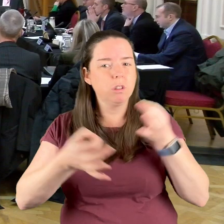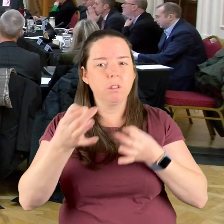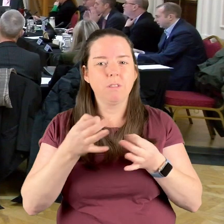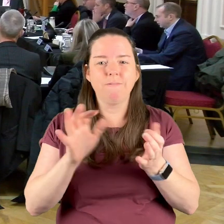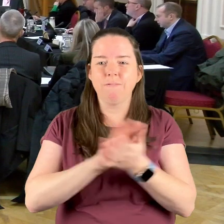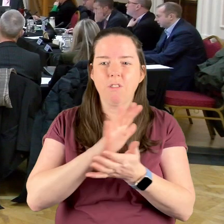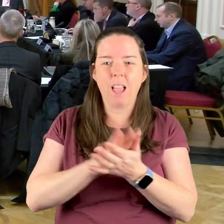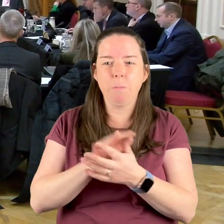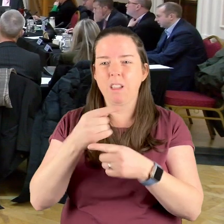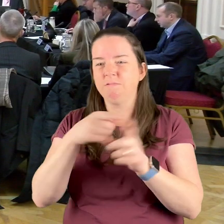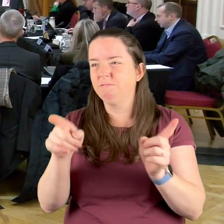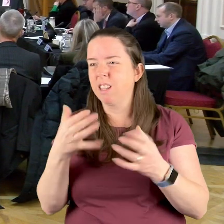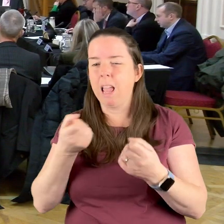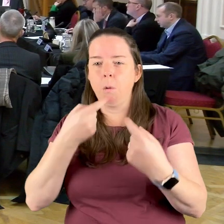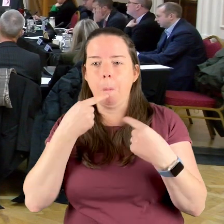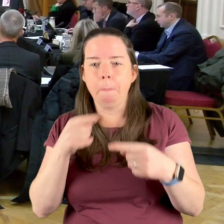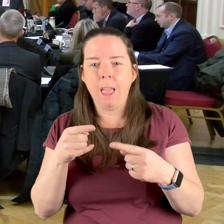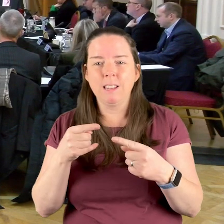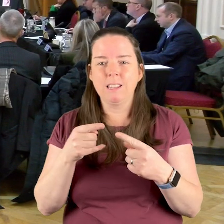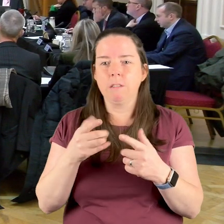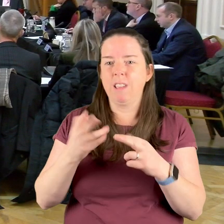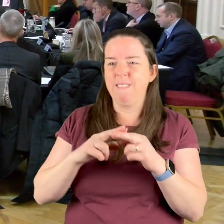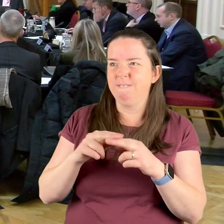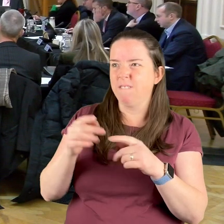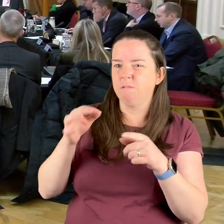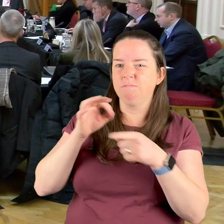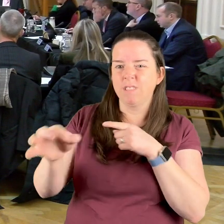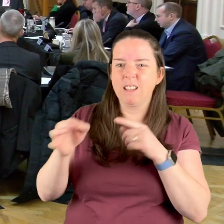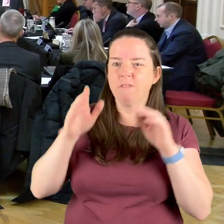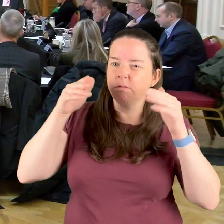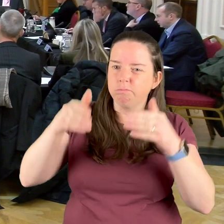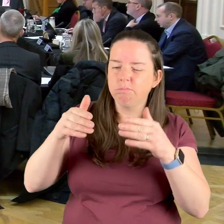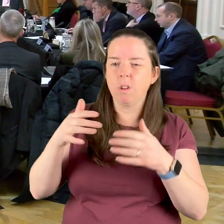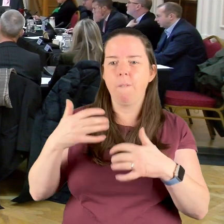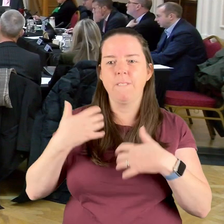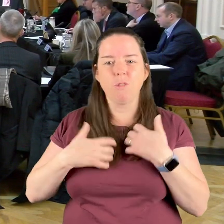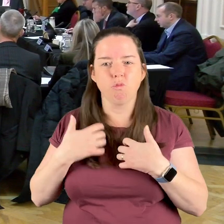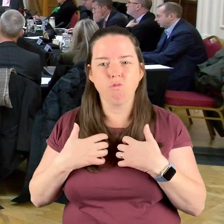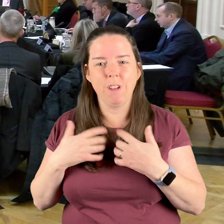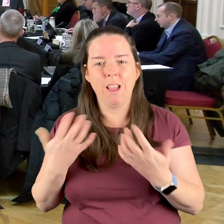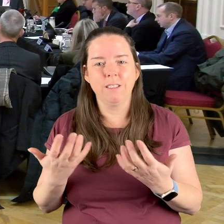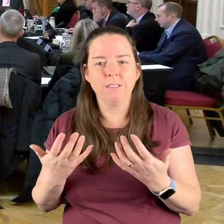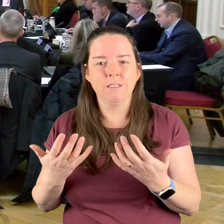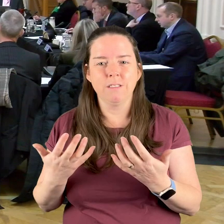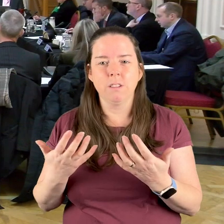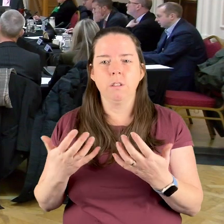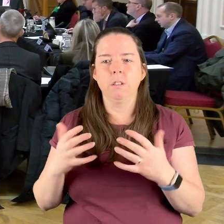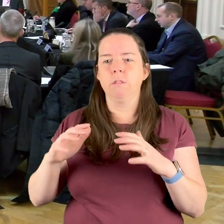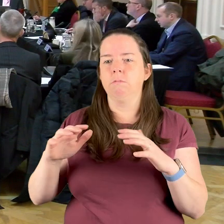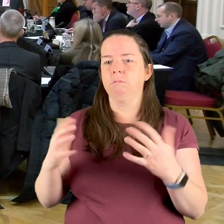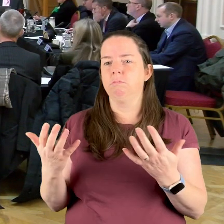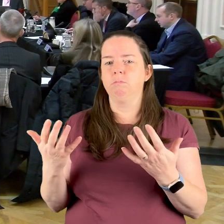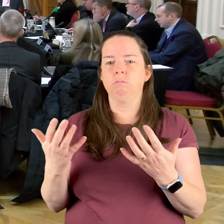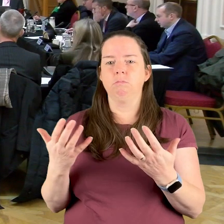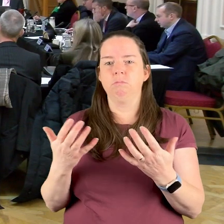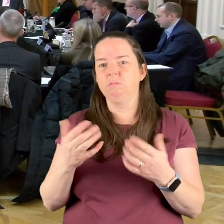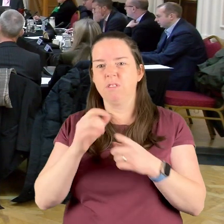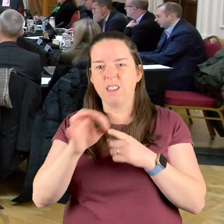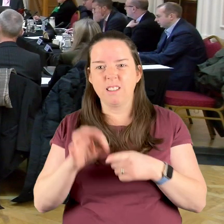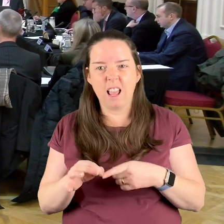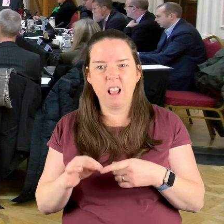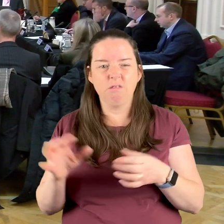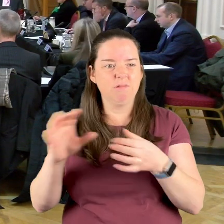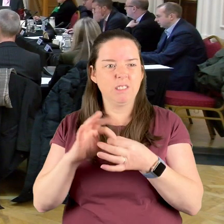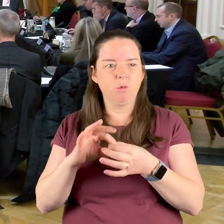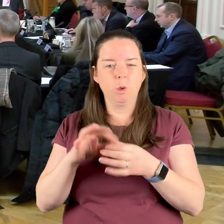Again, very happy to take questions. I'm sure other people will also be able to comment around the room if people have particular areas of interest and detail that relate to a